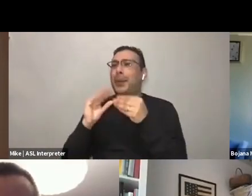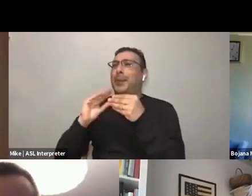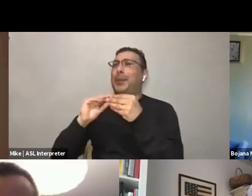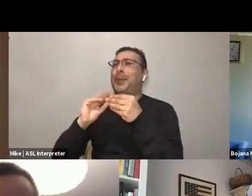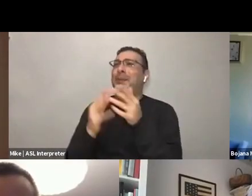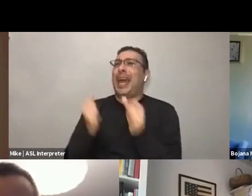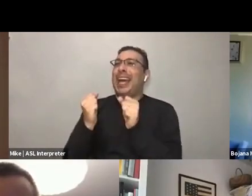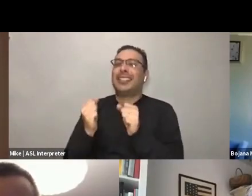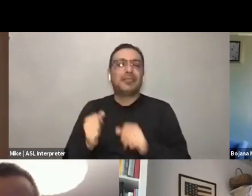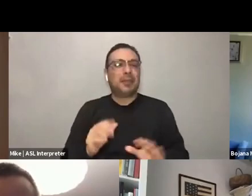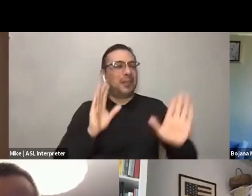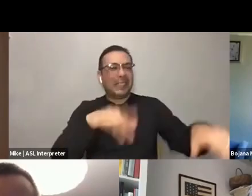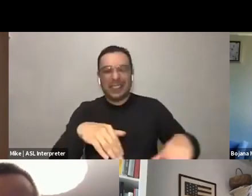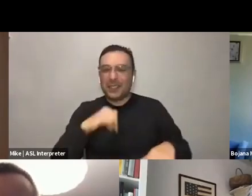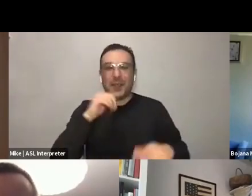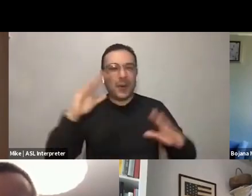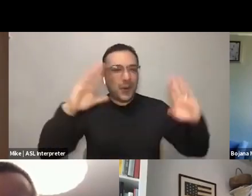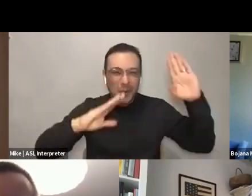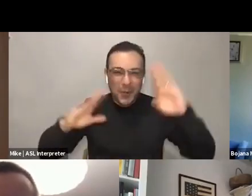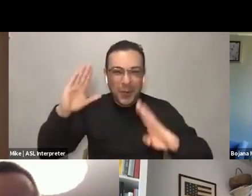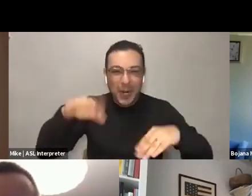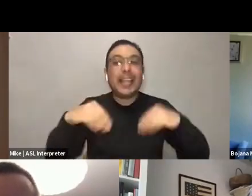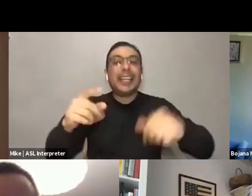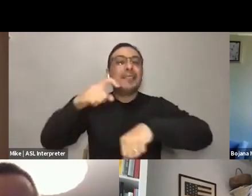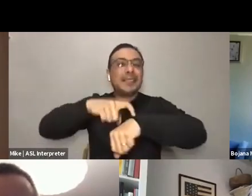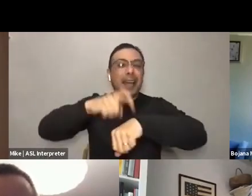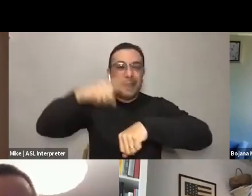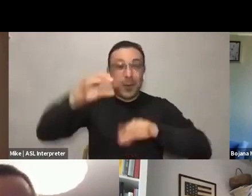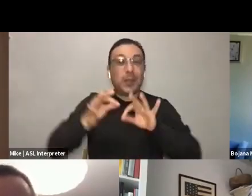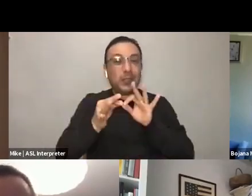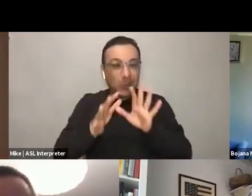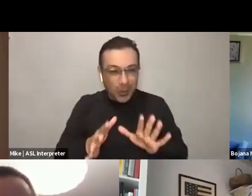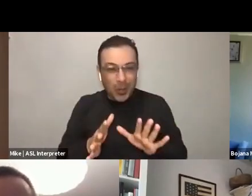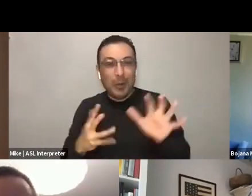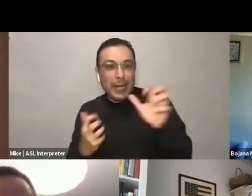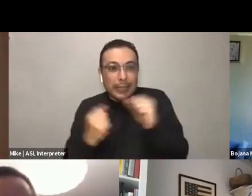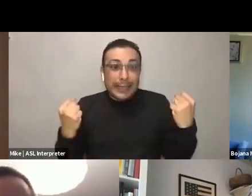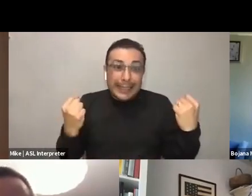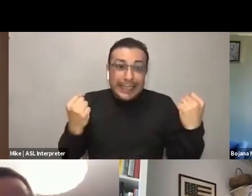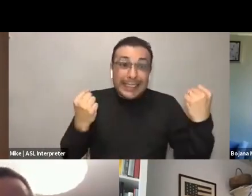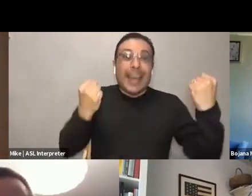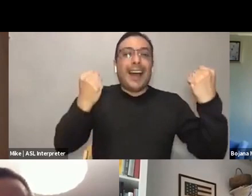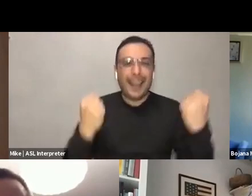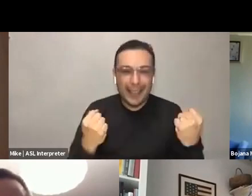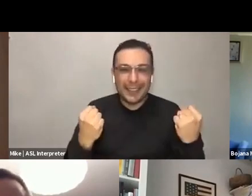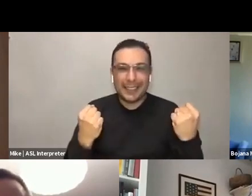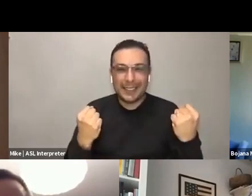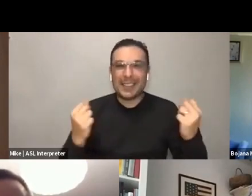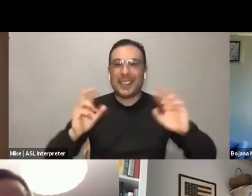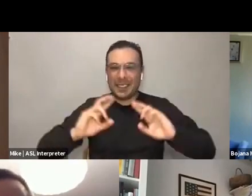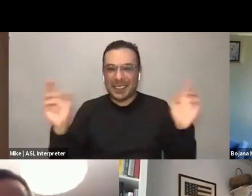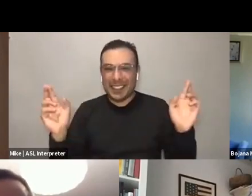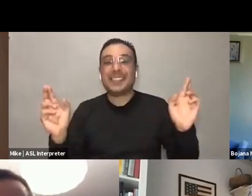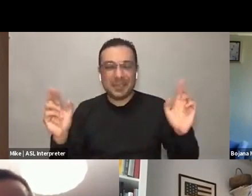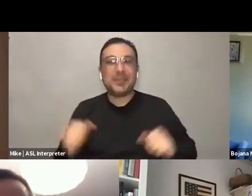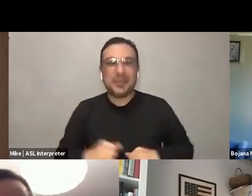we'll, we'll take a breath for a second, give our interpreters a moment to catch up if they need it. And we're also going to